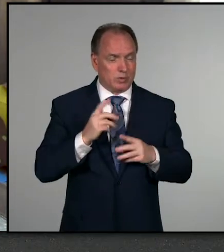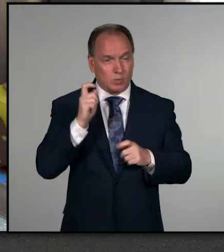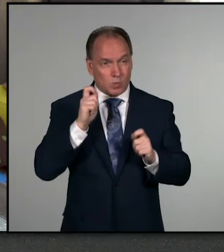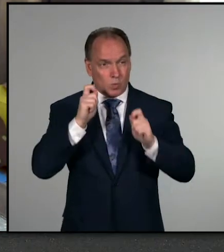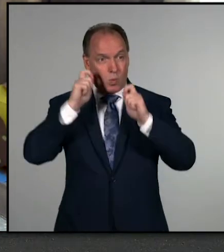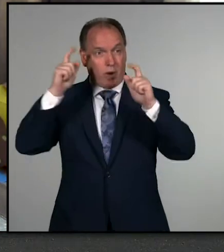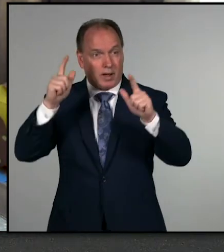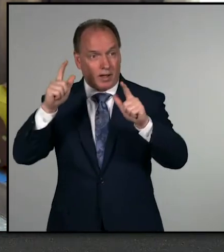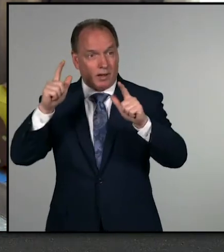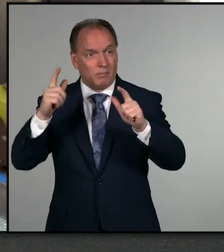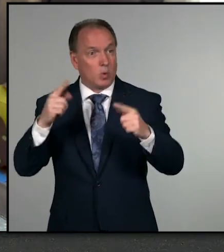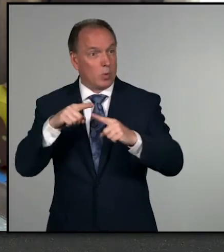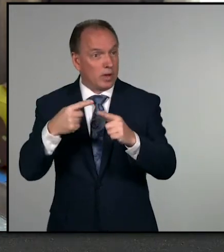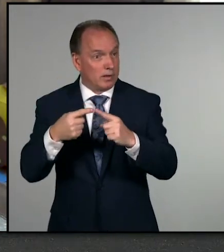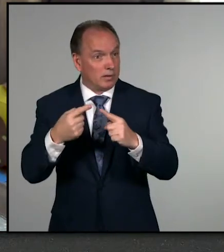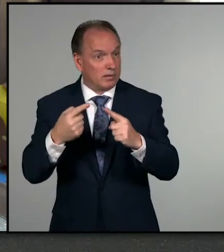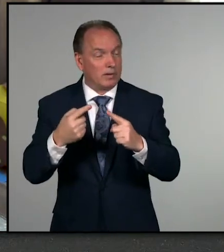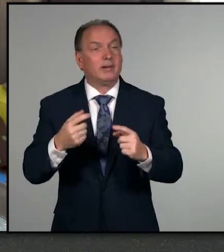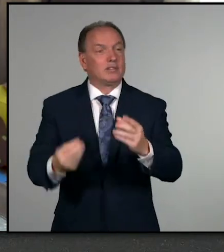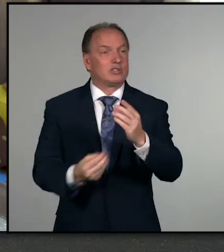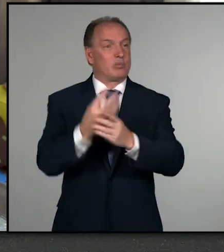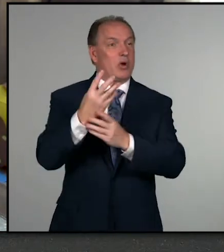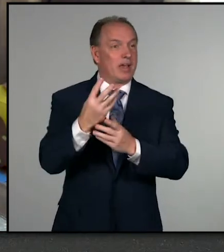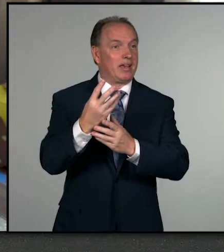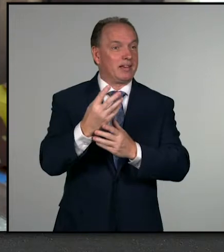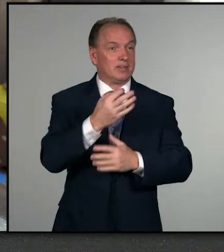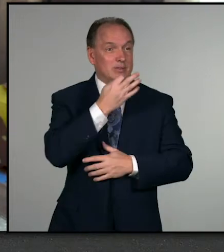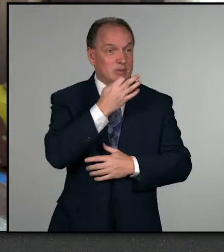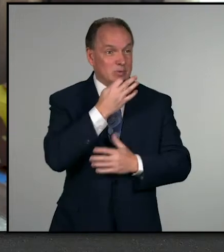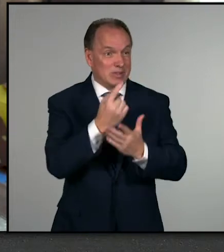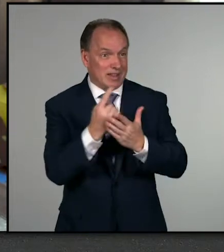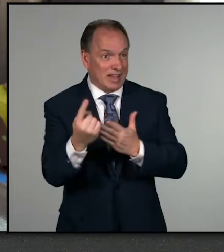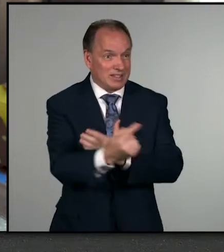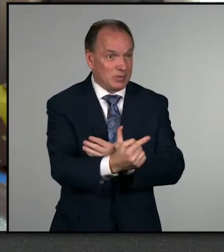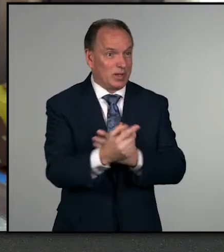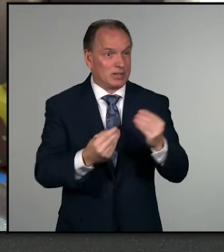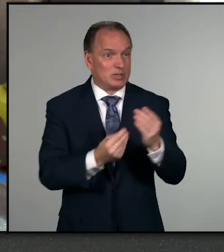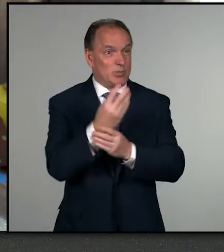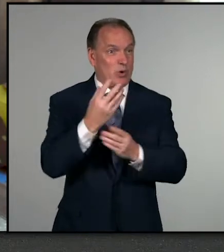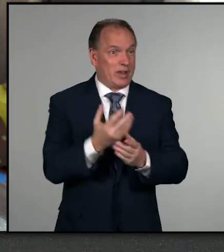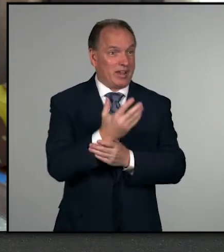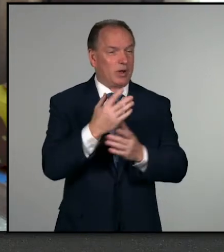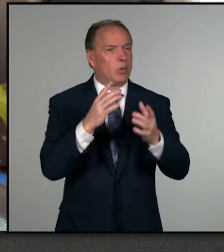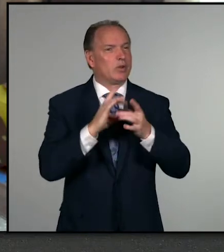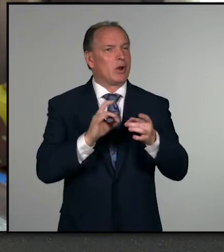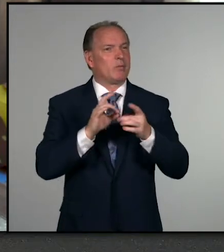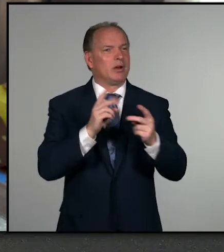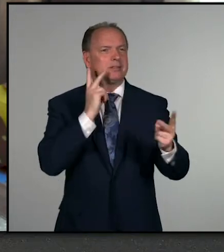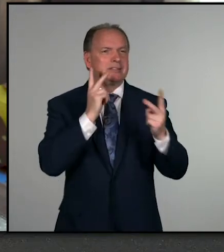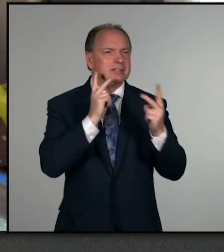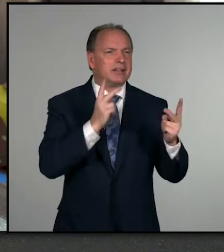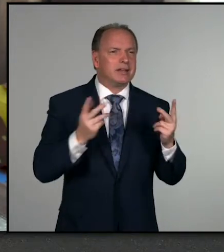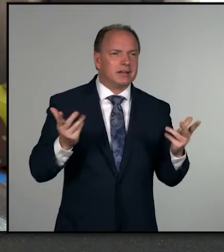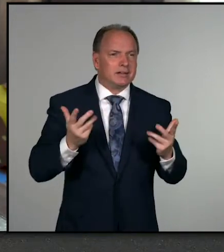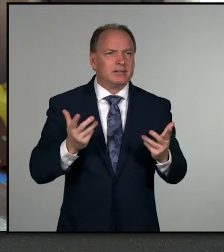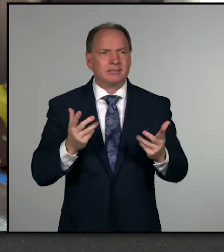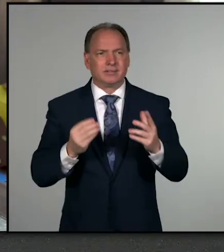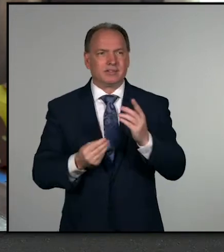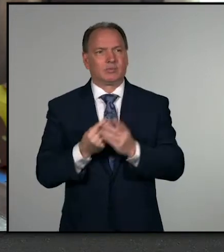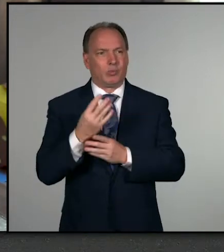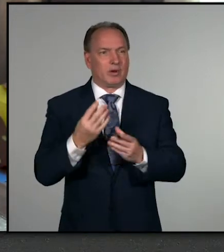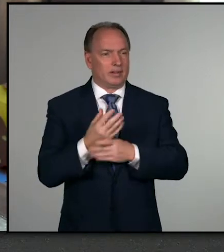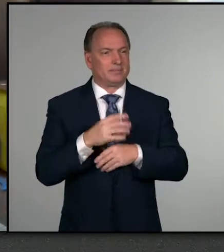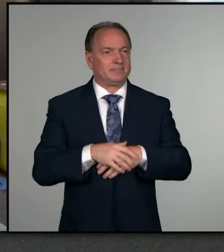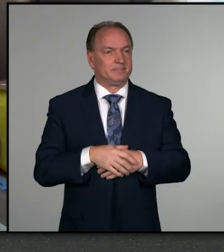they wake up in the spring. It is going to be spring next week. We're going to talk about what you might see in the